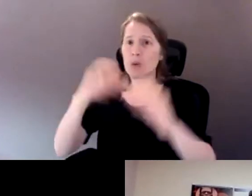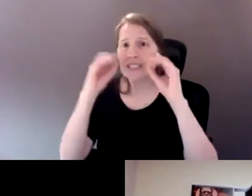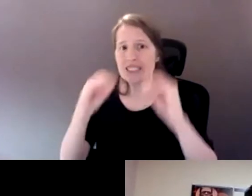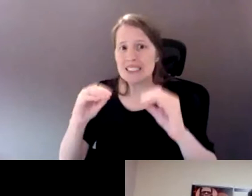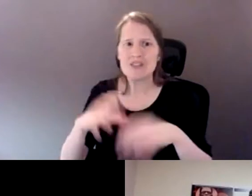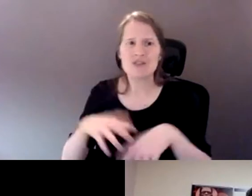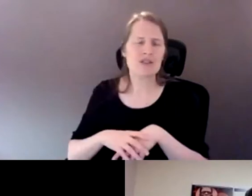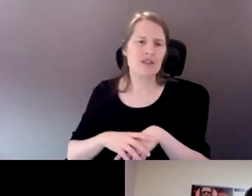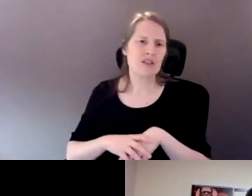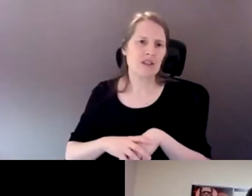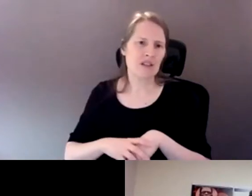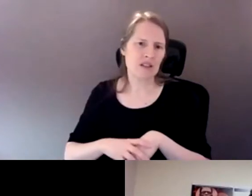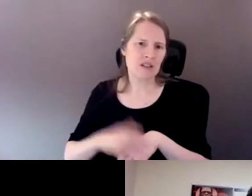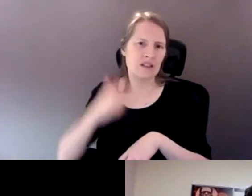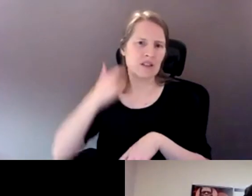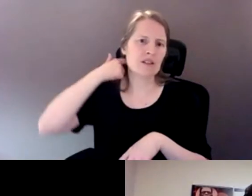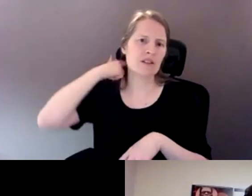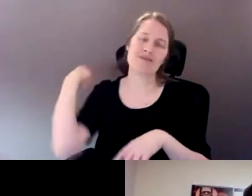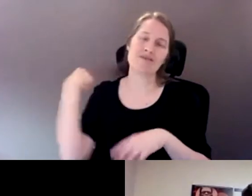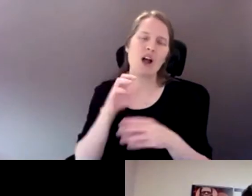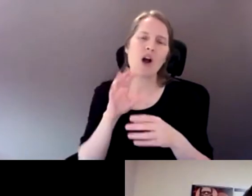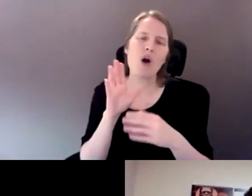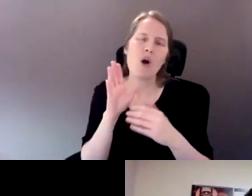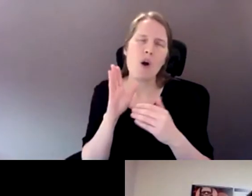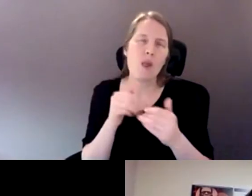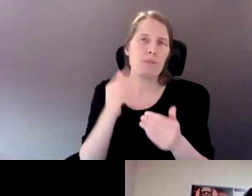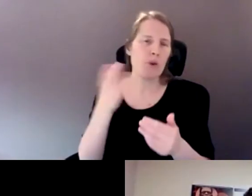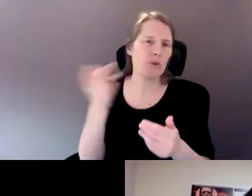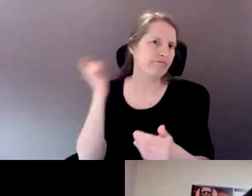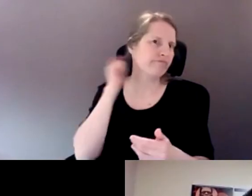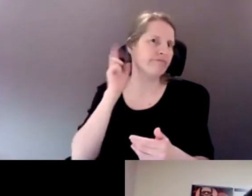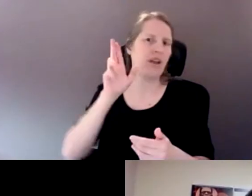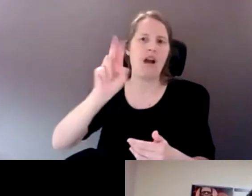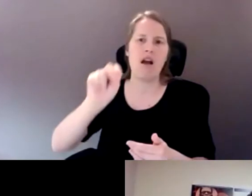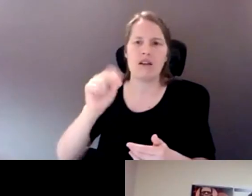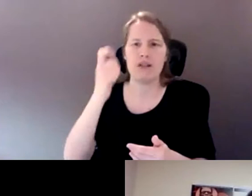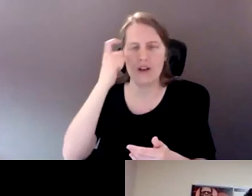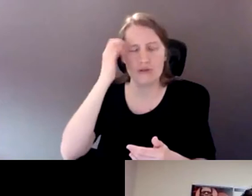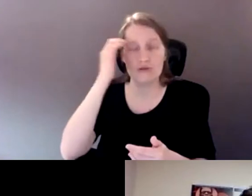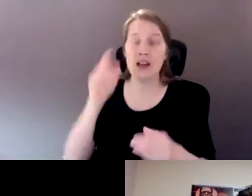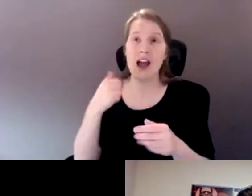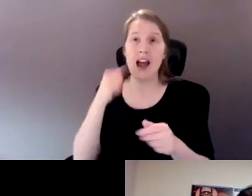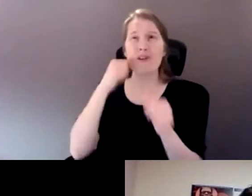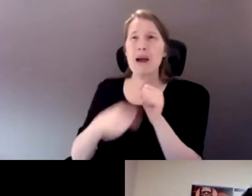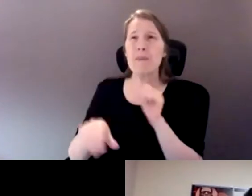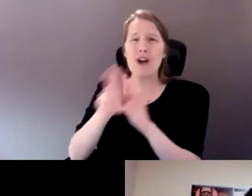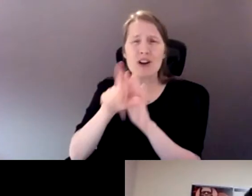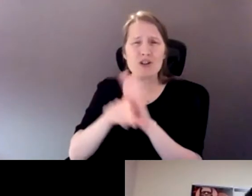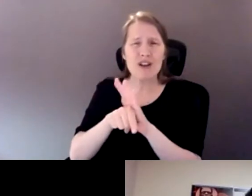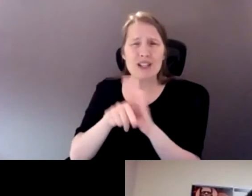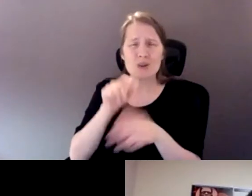into our unconscious, right? And yeah. I very much, as an undergraduate student, remember learning